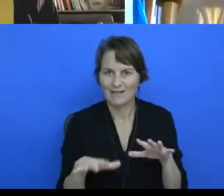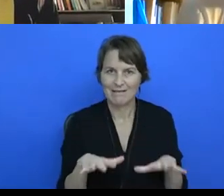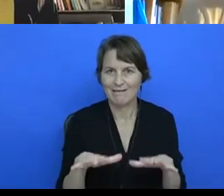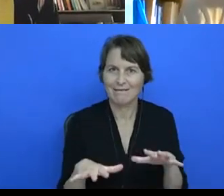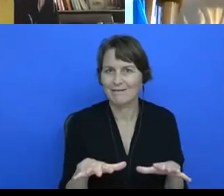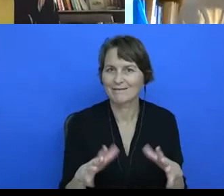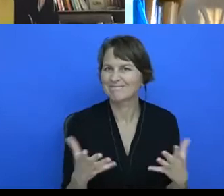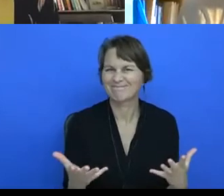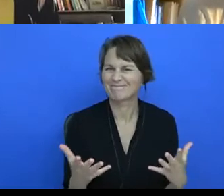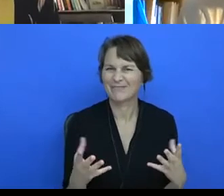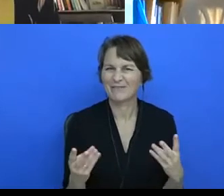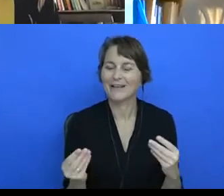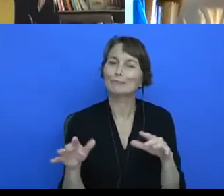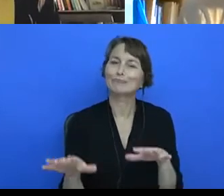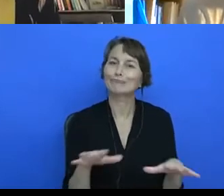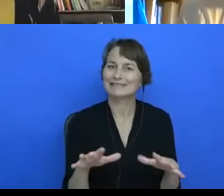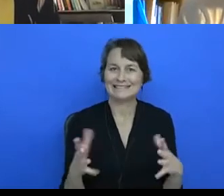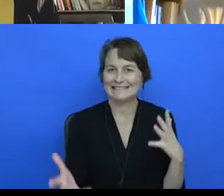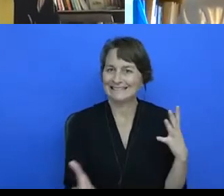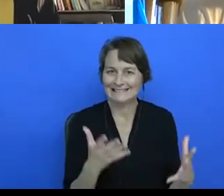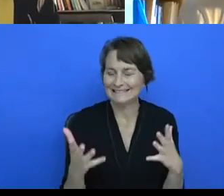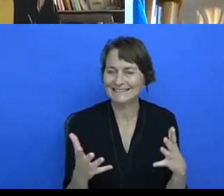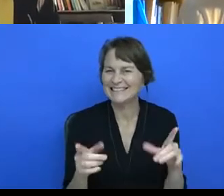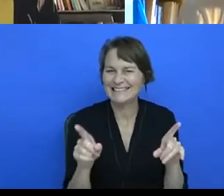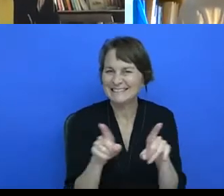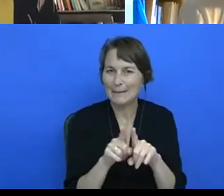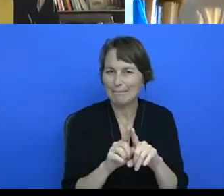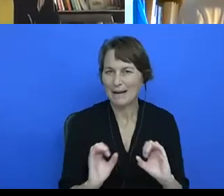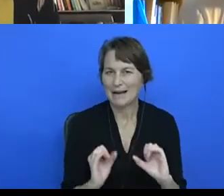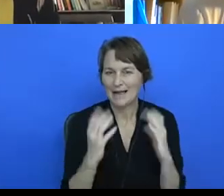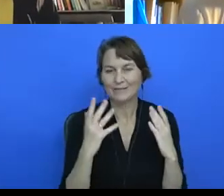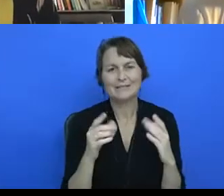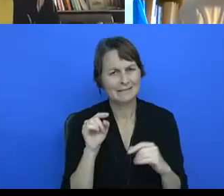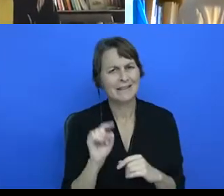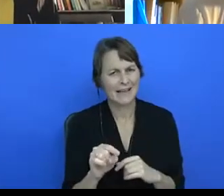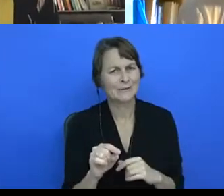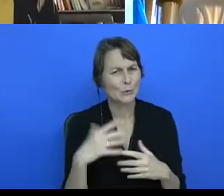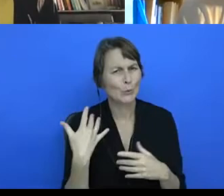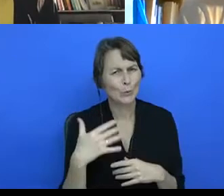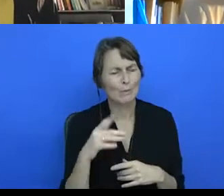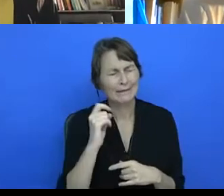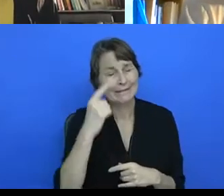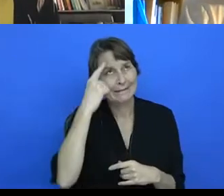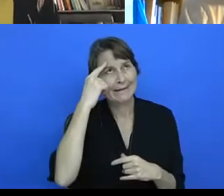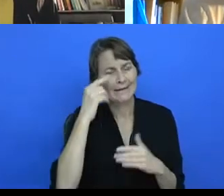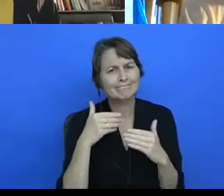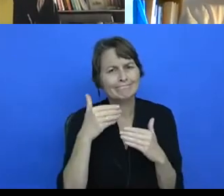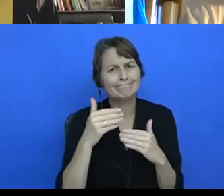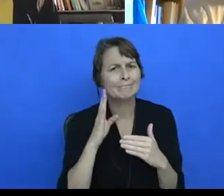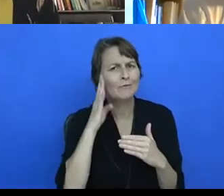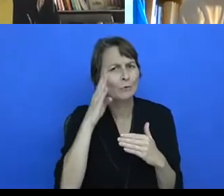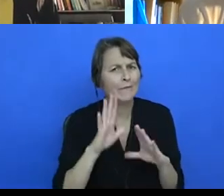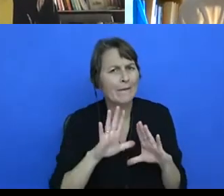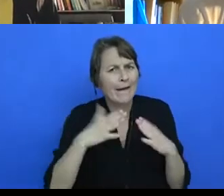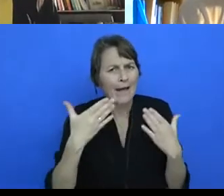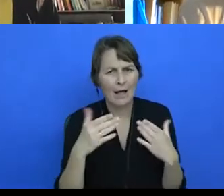not at ease, not replicating that level of interaction. So for me, that's a really big area to think about for future conferences, of how you replicate that.